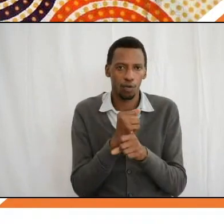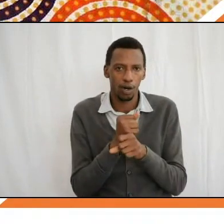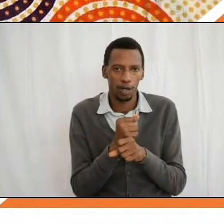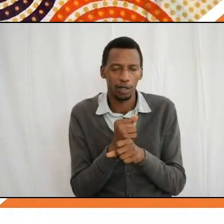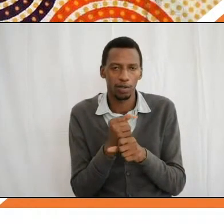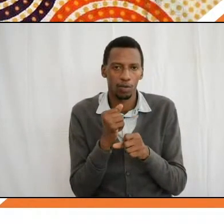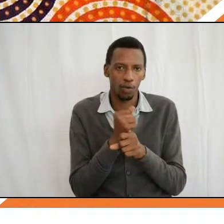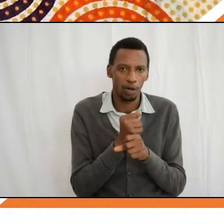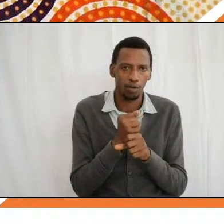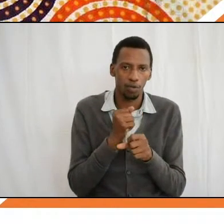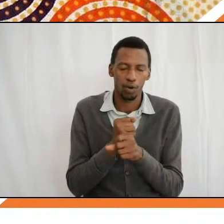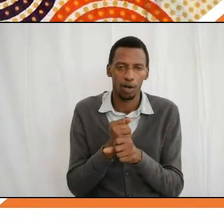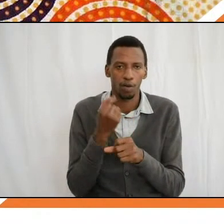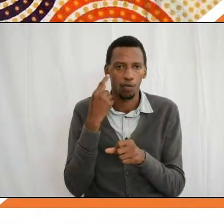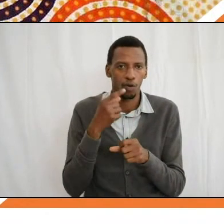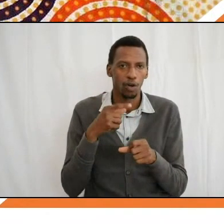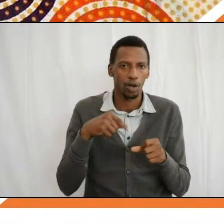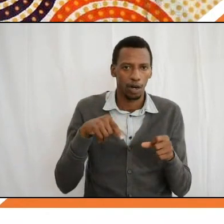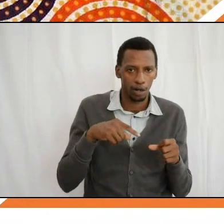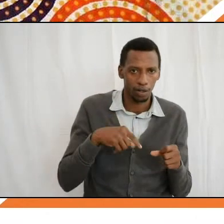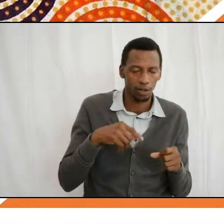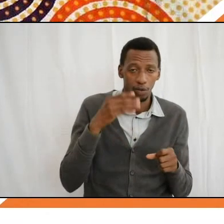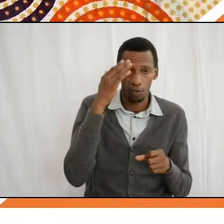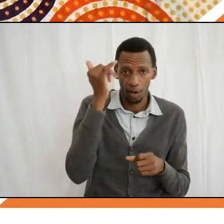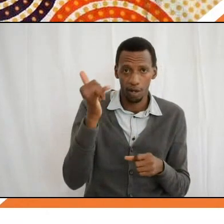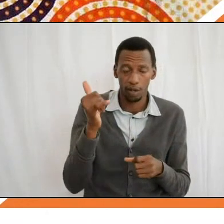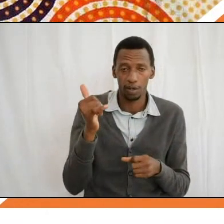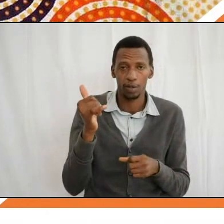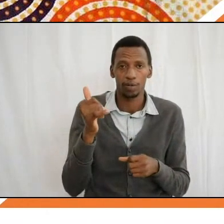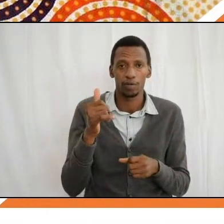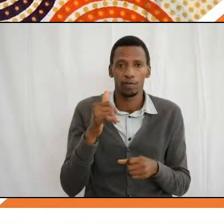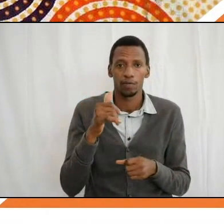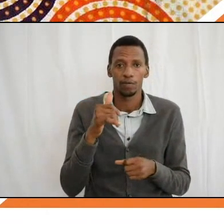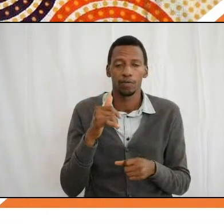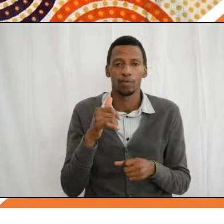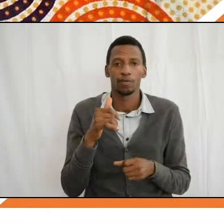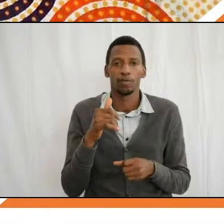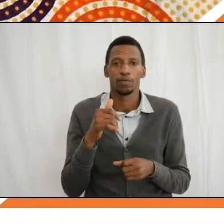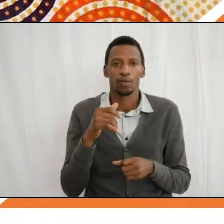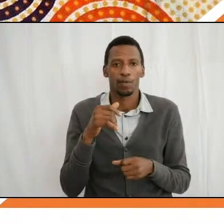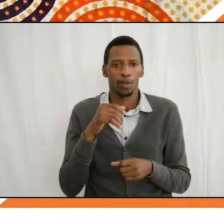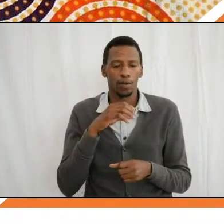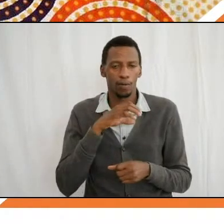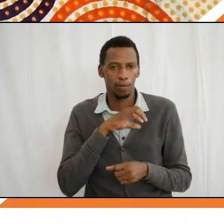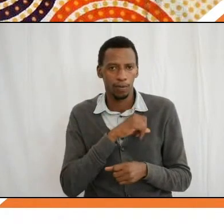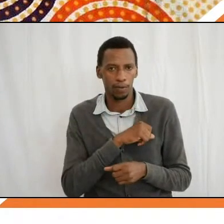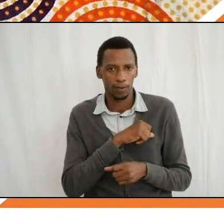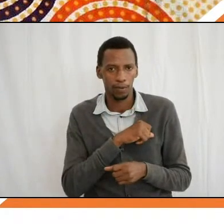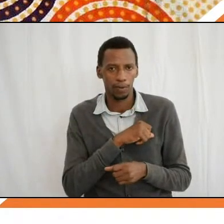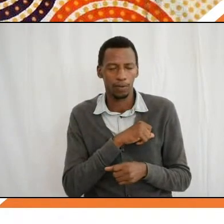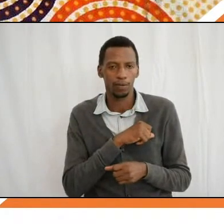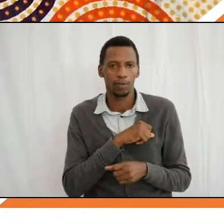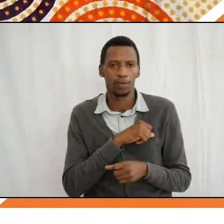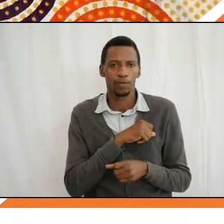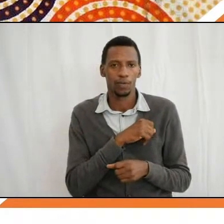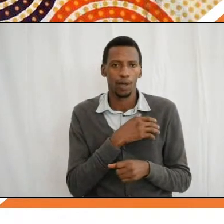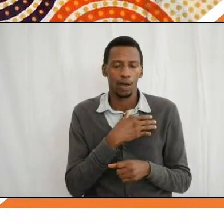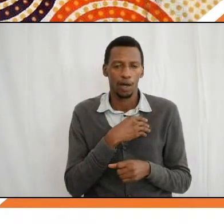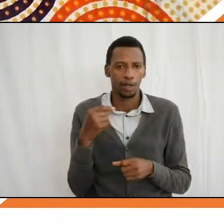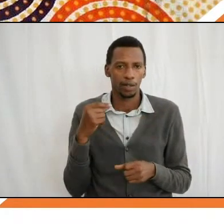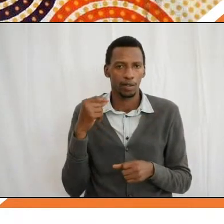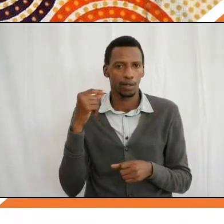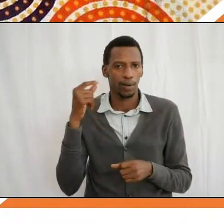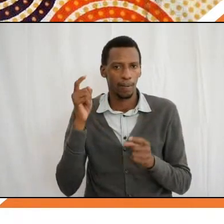on our behalf because prudence, forethought, and painstaking